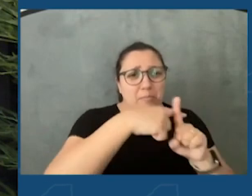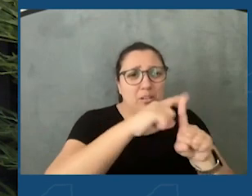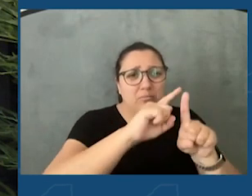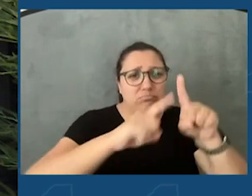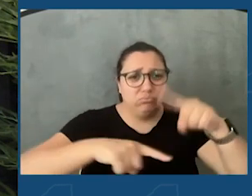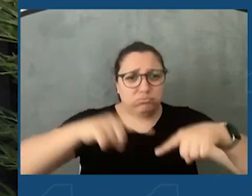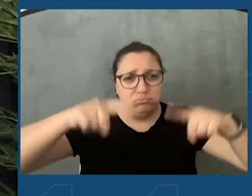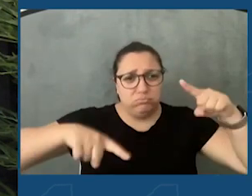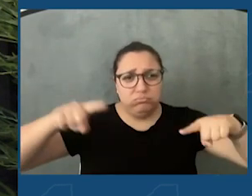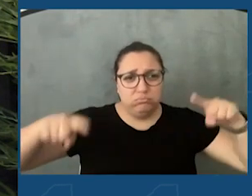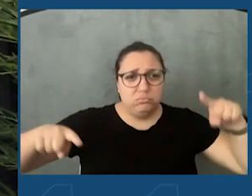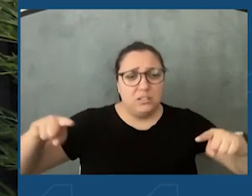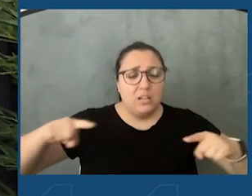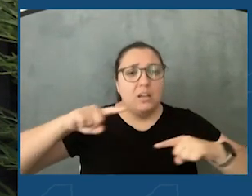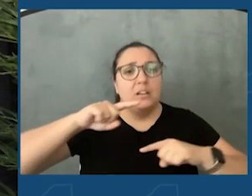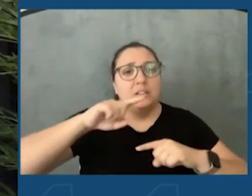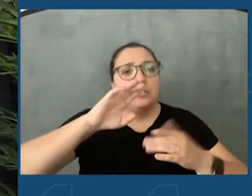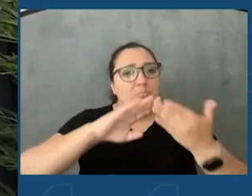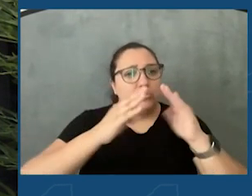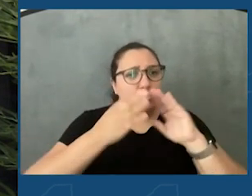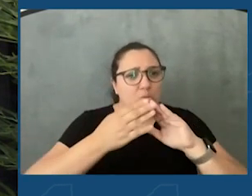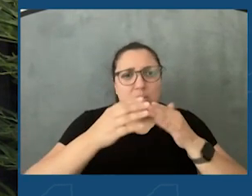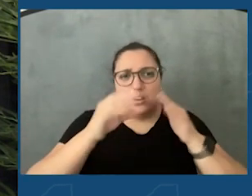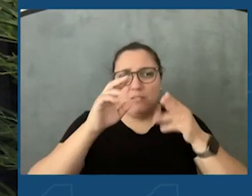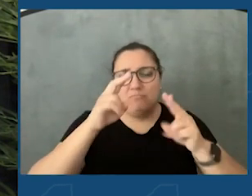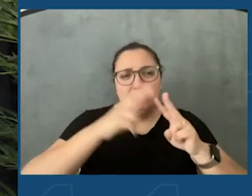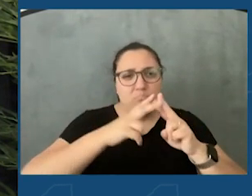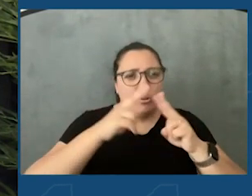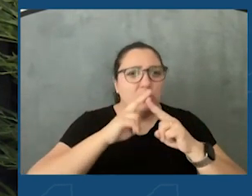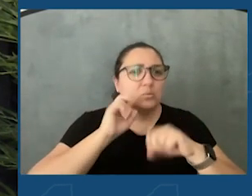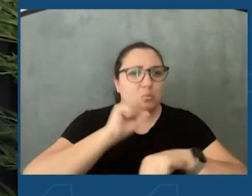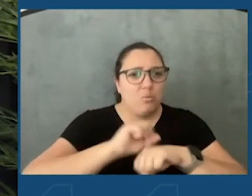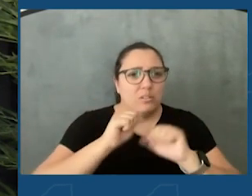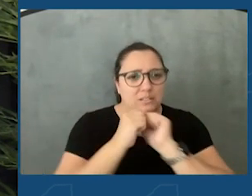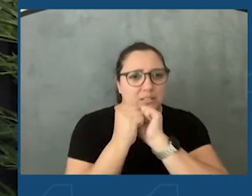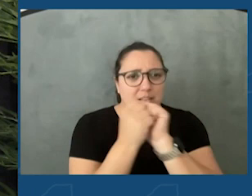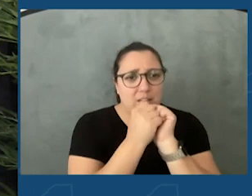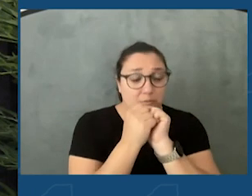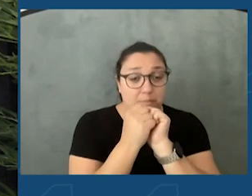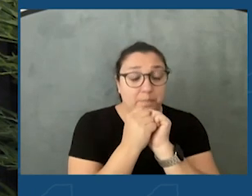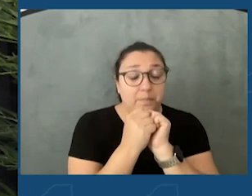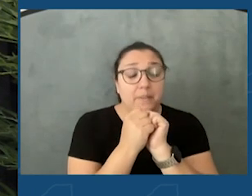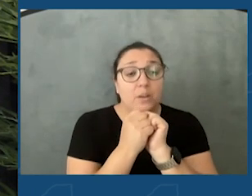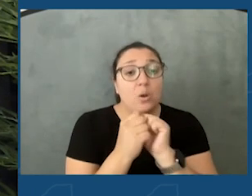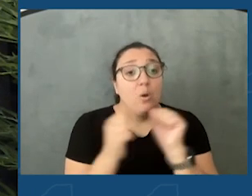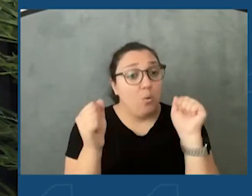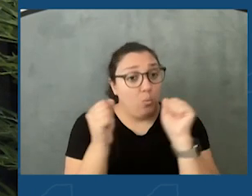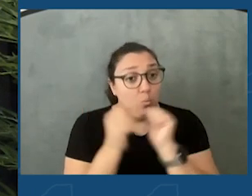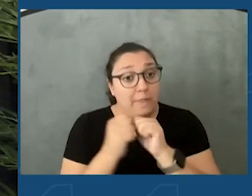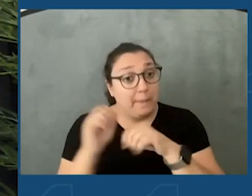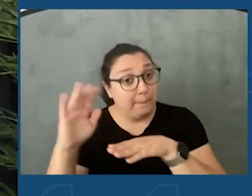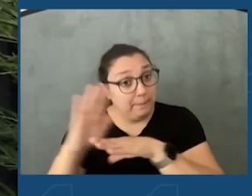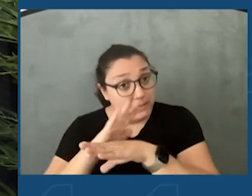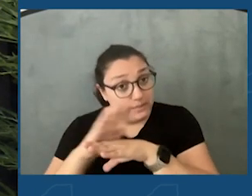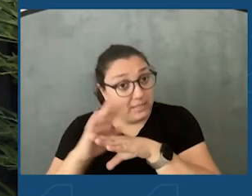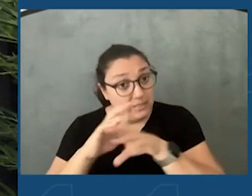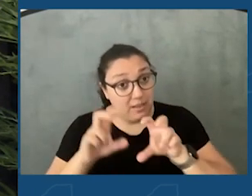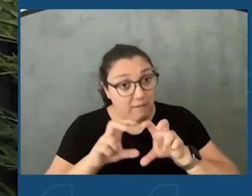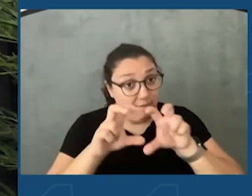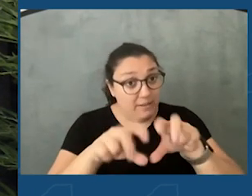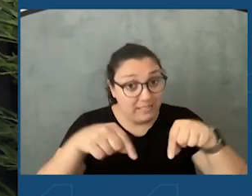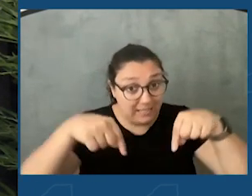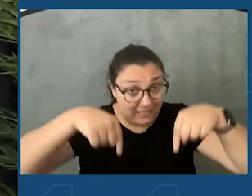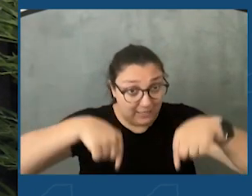of community partners we have working on these issues. Working together with the businesses investing right here, we can